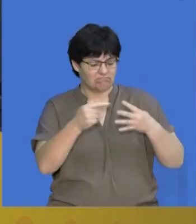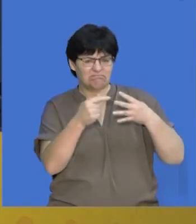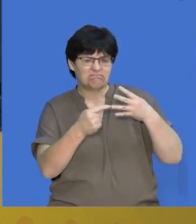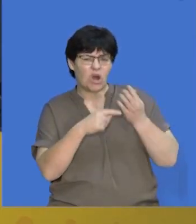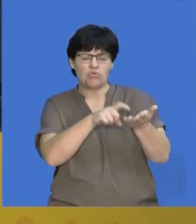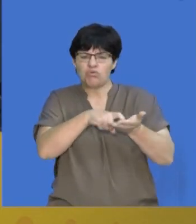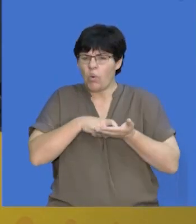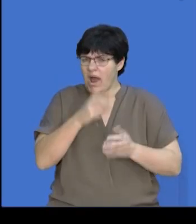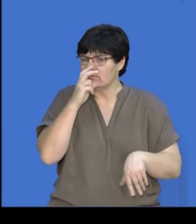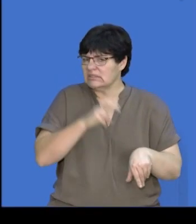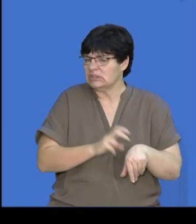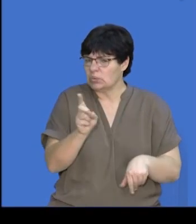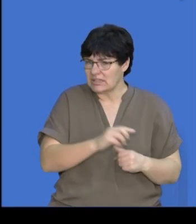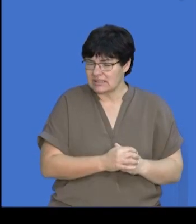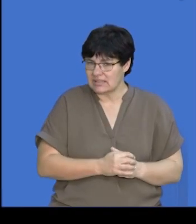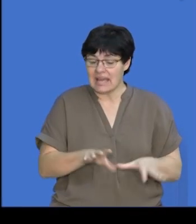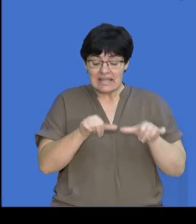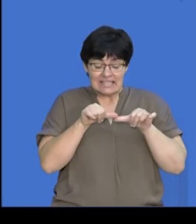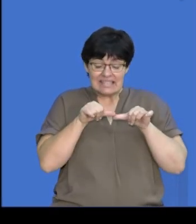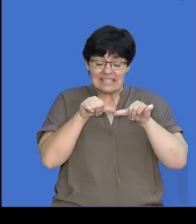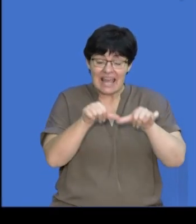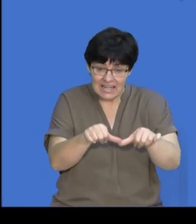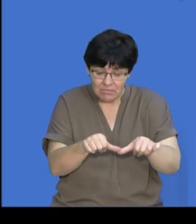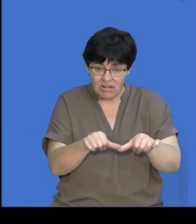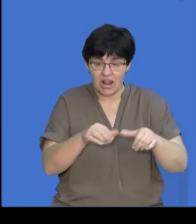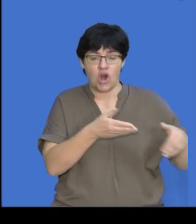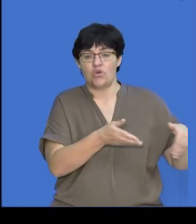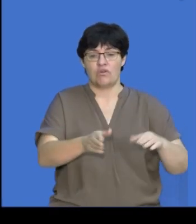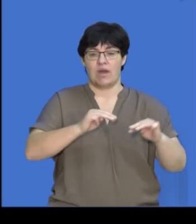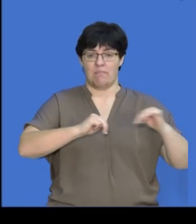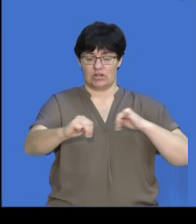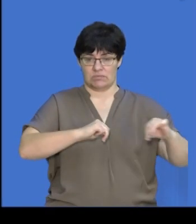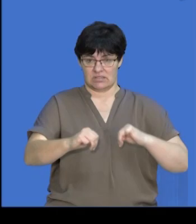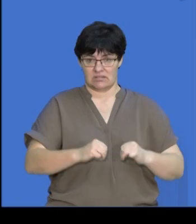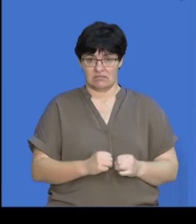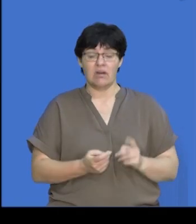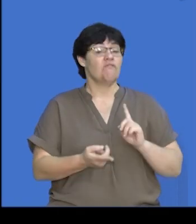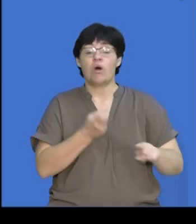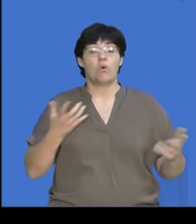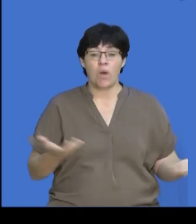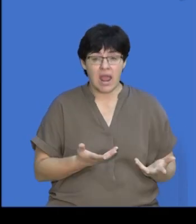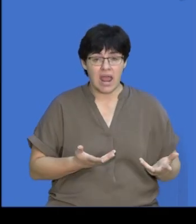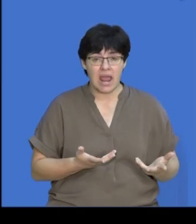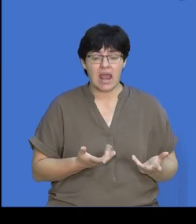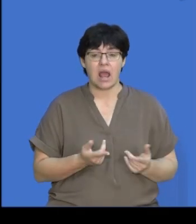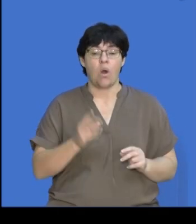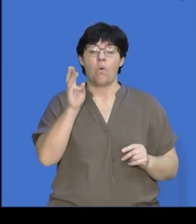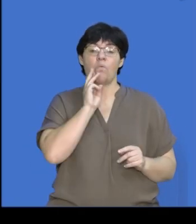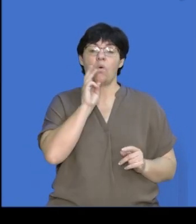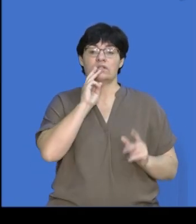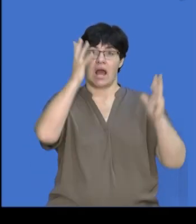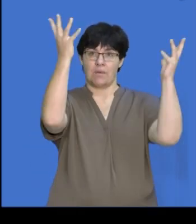requirements? In this question, sustainable river management comes from, correct, catchment